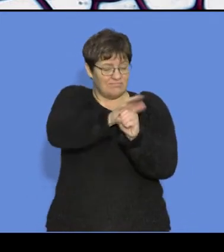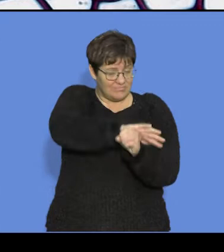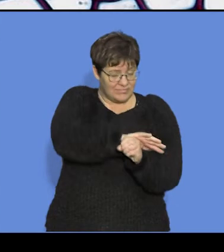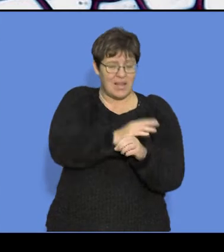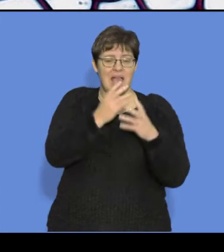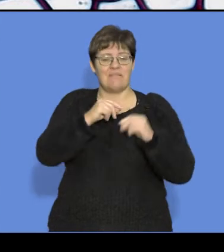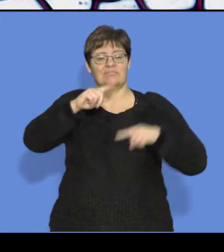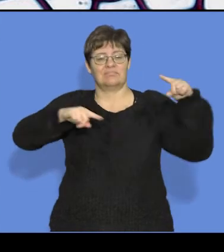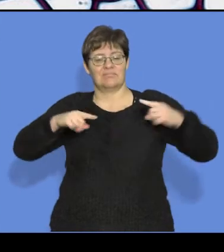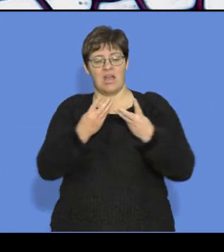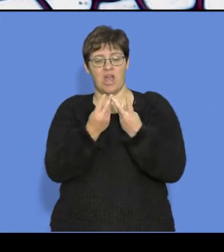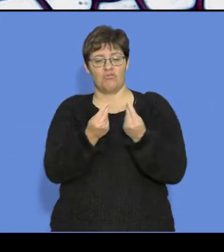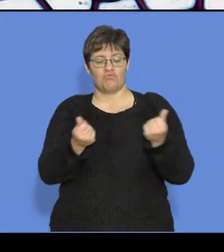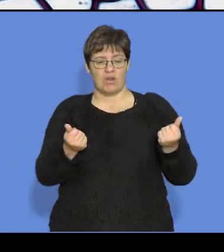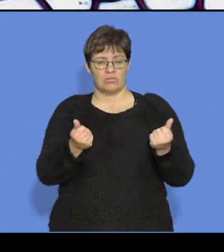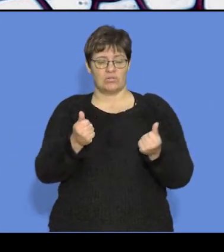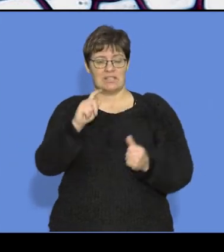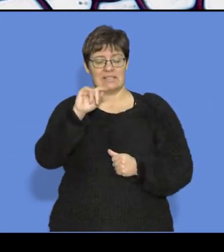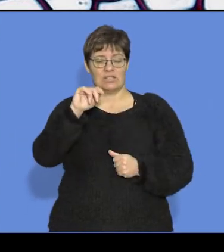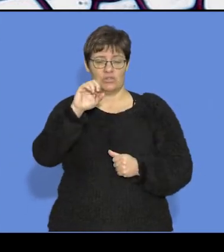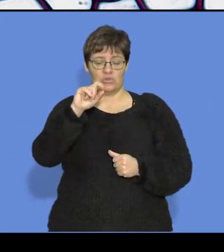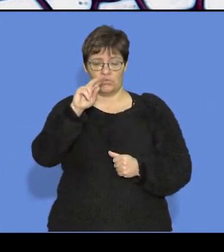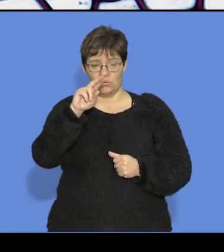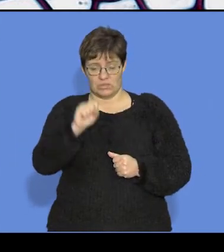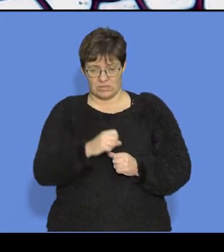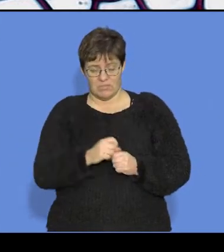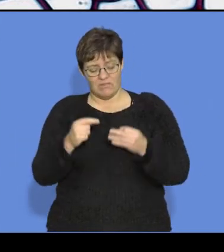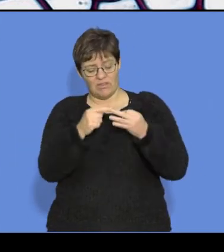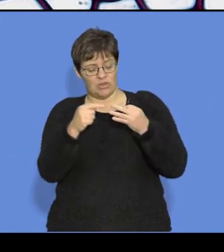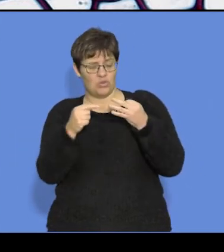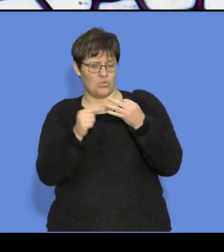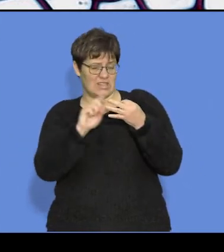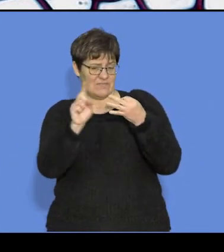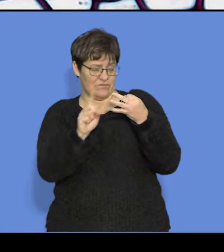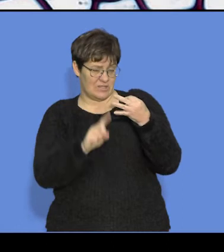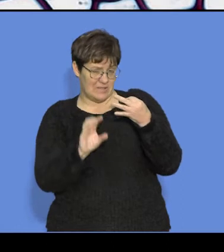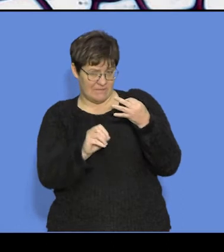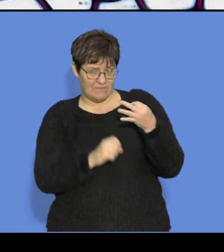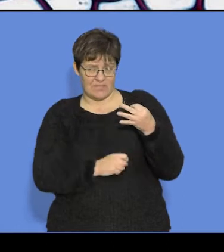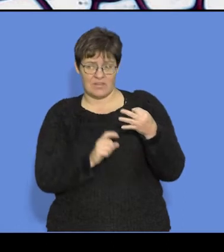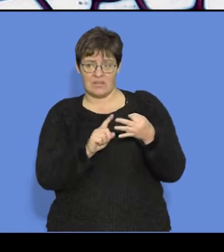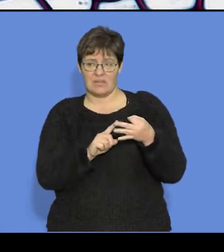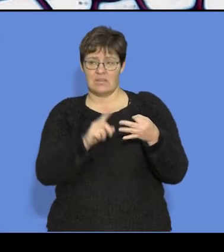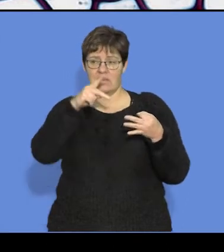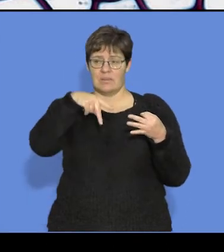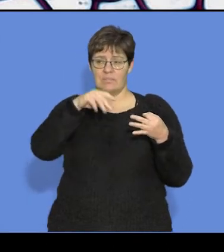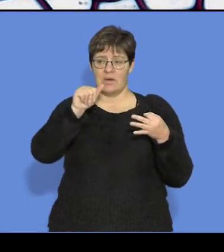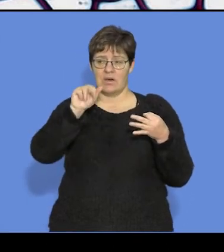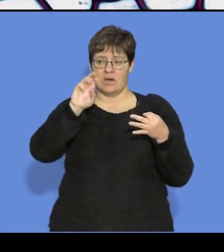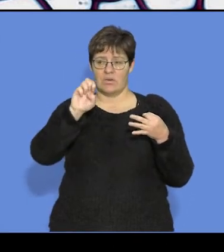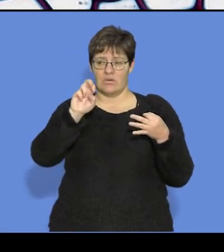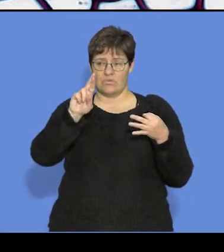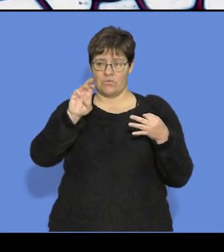different ground tissues. And there are 3 different types of ground tissues: parenchyma,